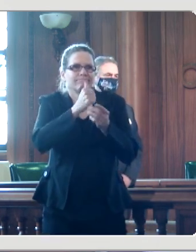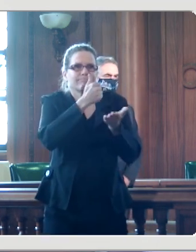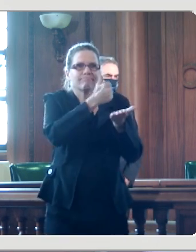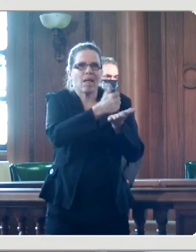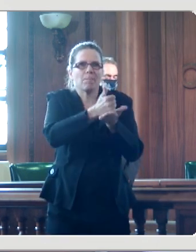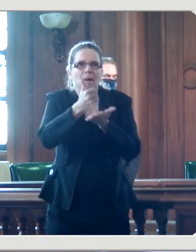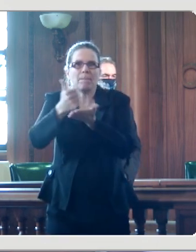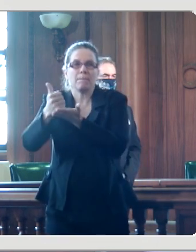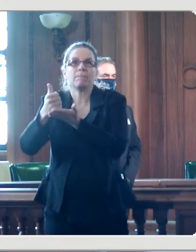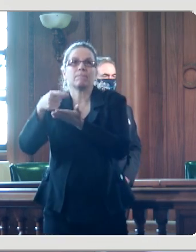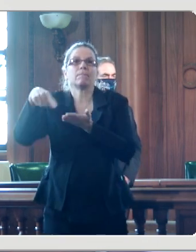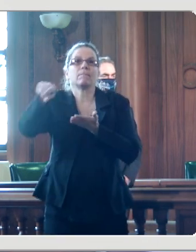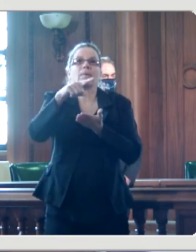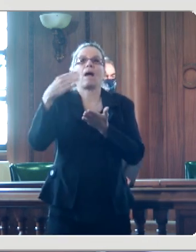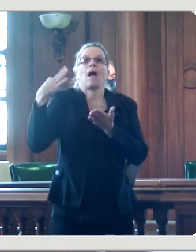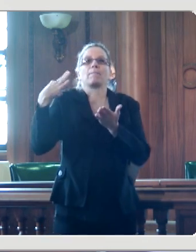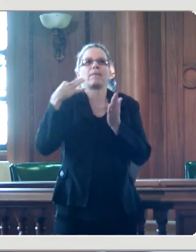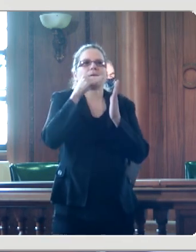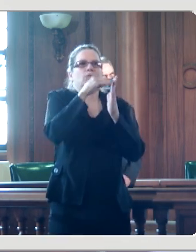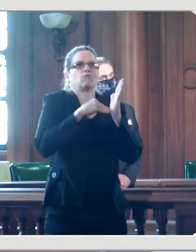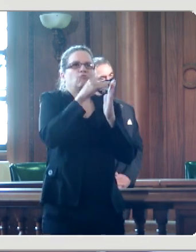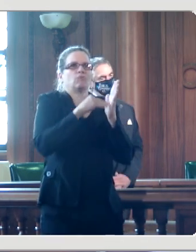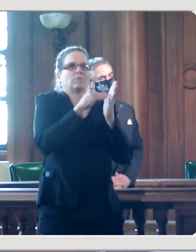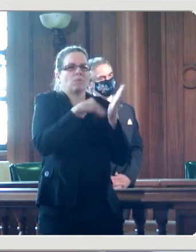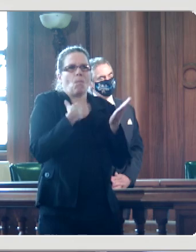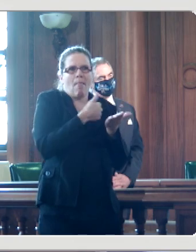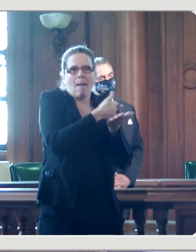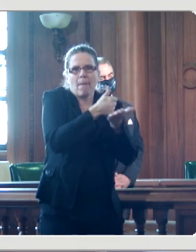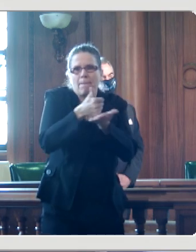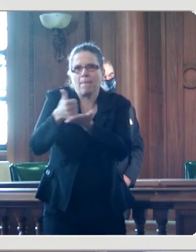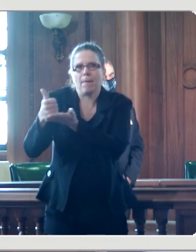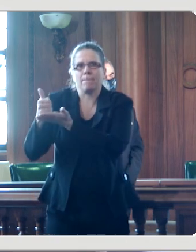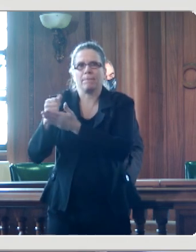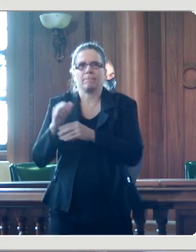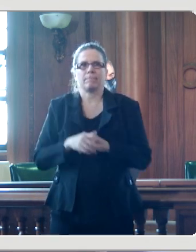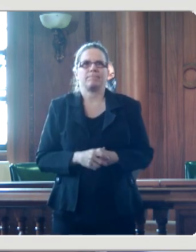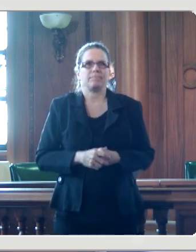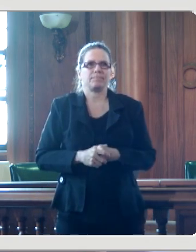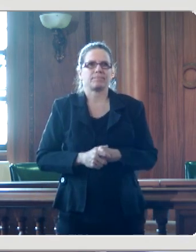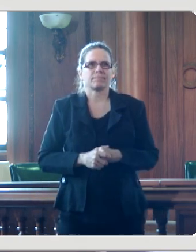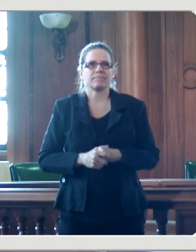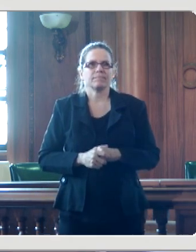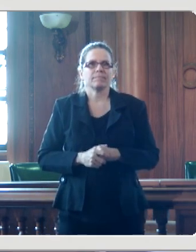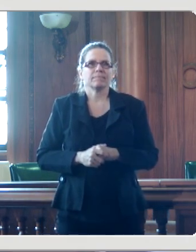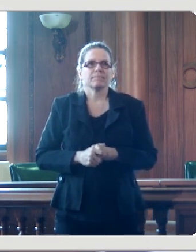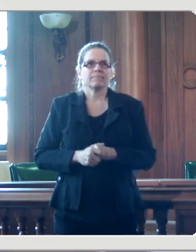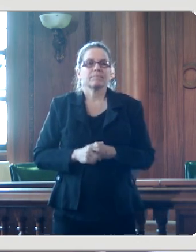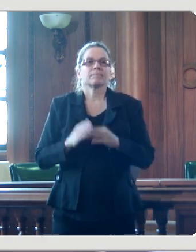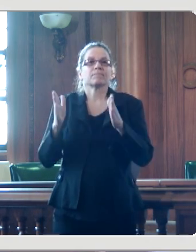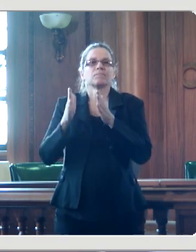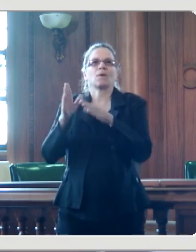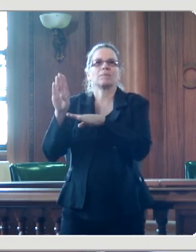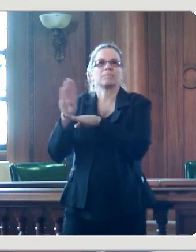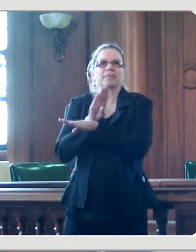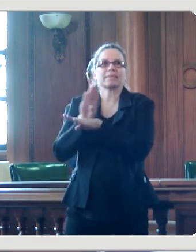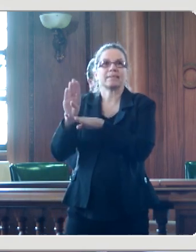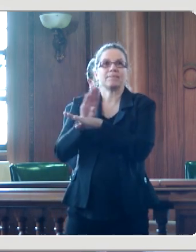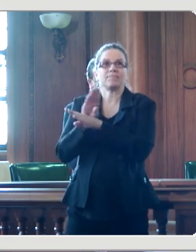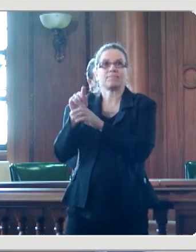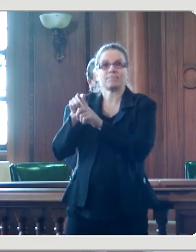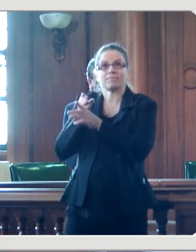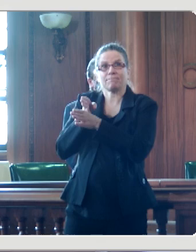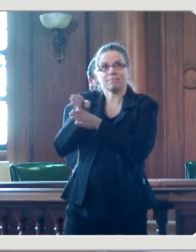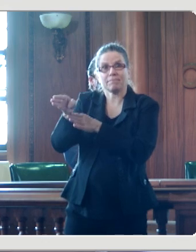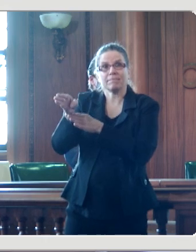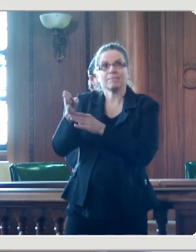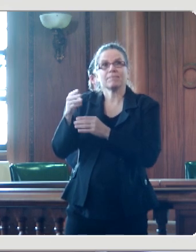is critically important. A lot of the smaller businesses, unfortunately, didn't necessarily benefit from the